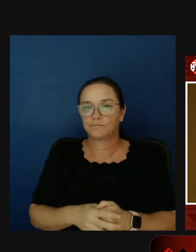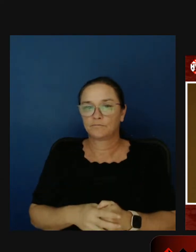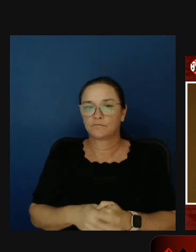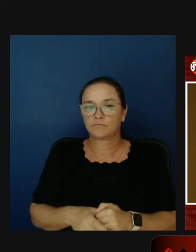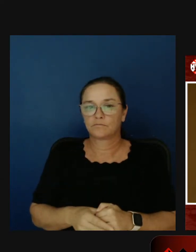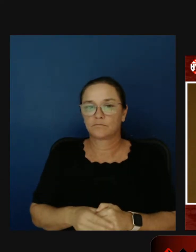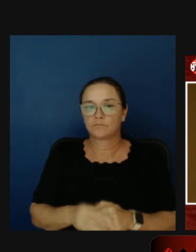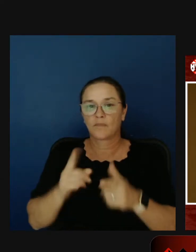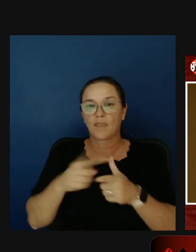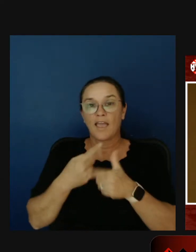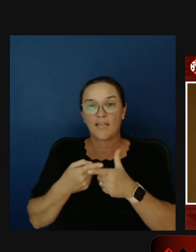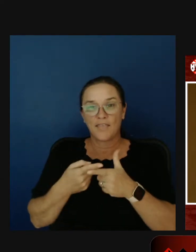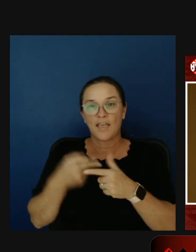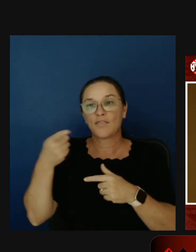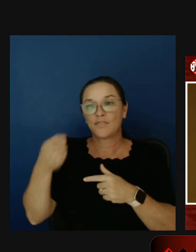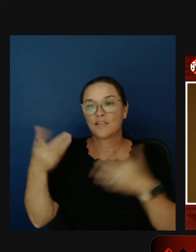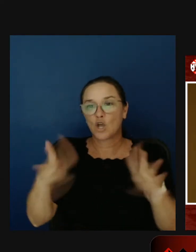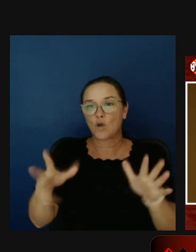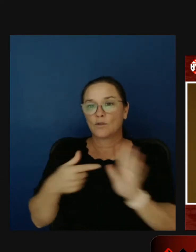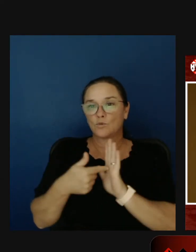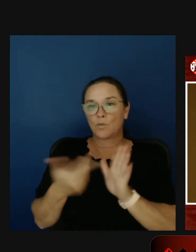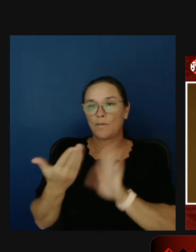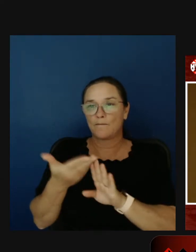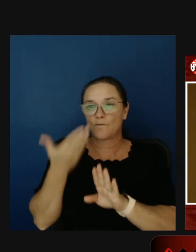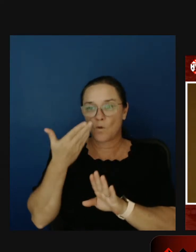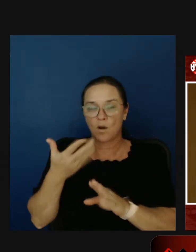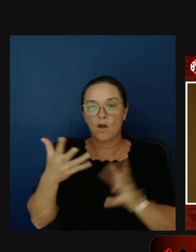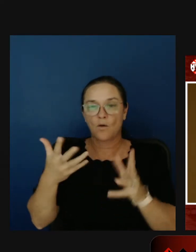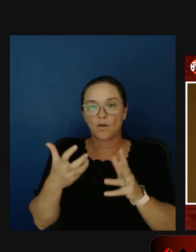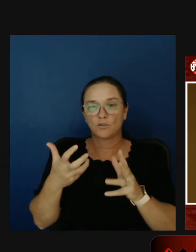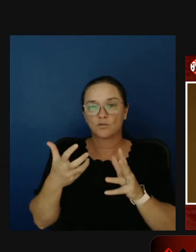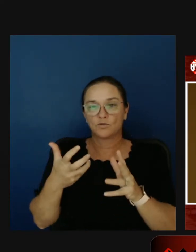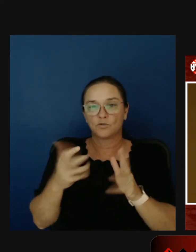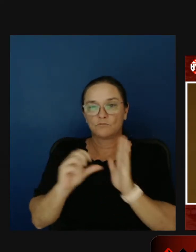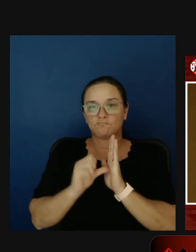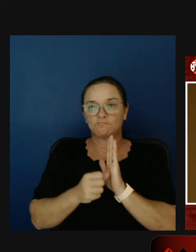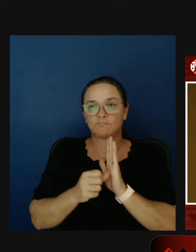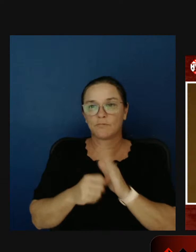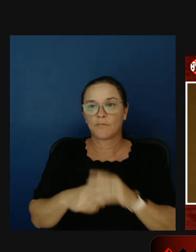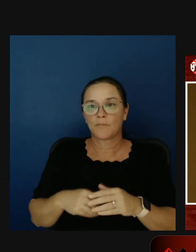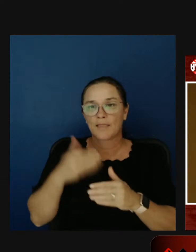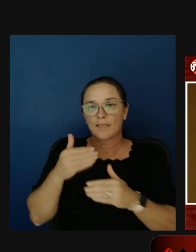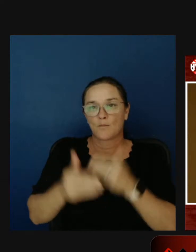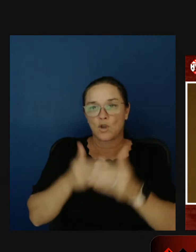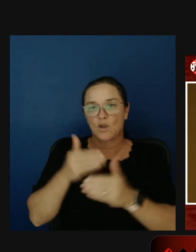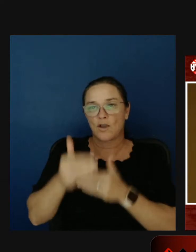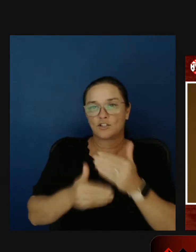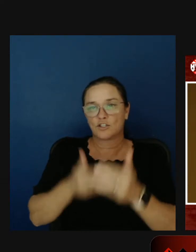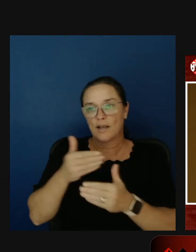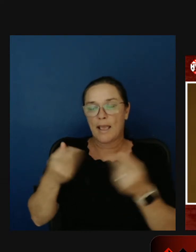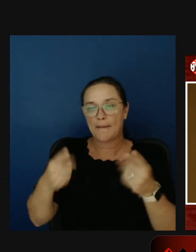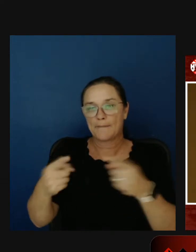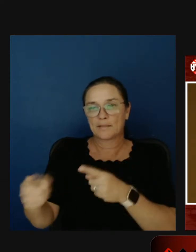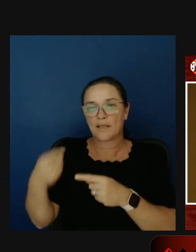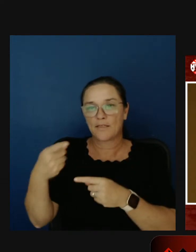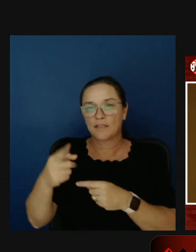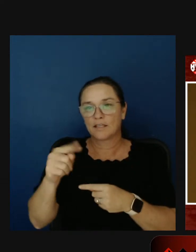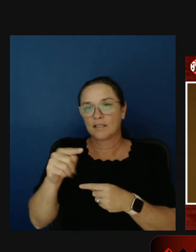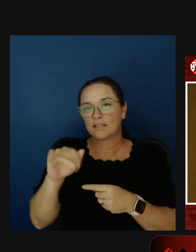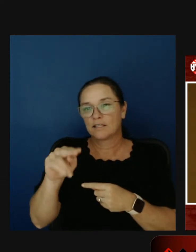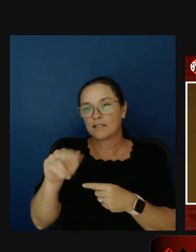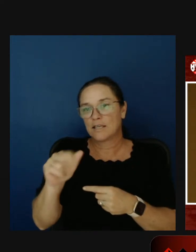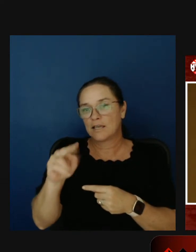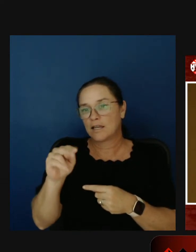And then this one I already showed before. I just wanted to, as the progression goes on in time, this is the Tina Neal and